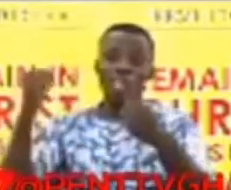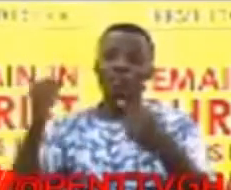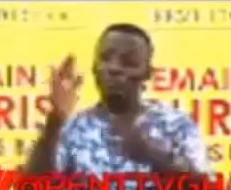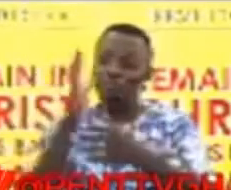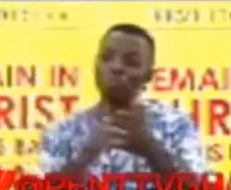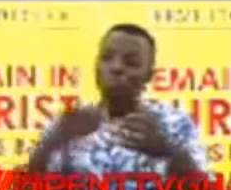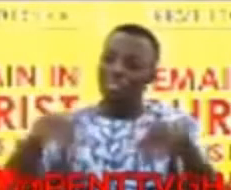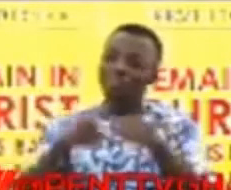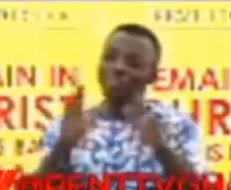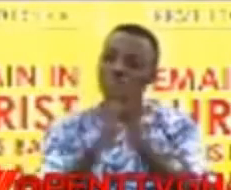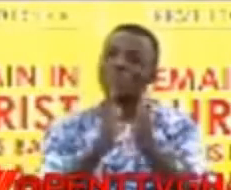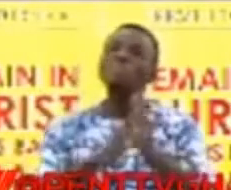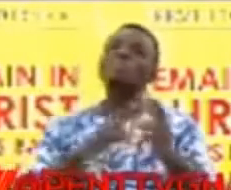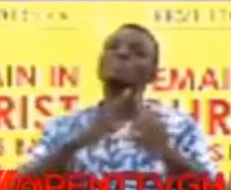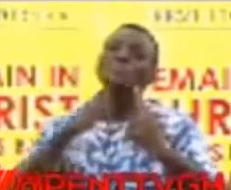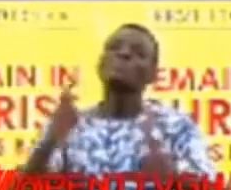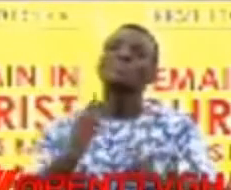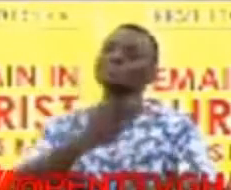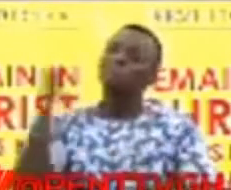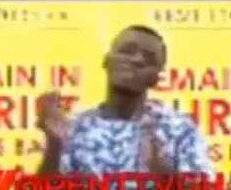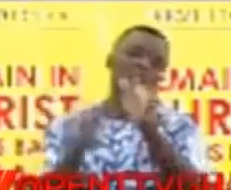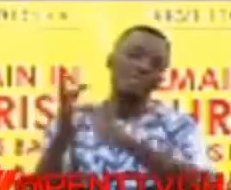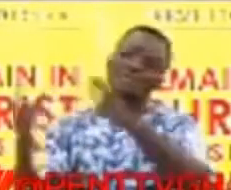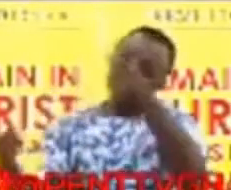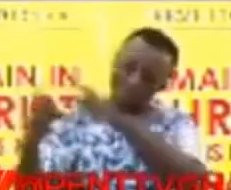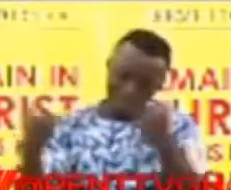cry that the Lord should come.